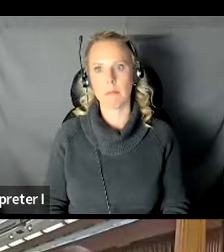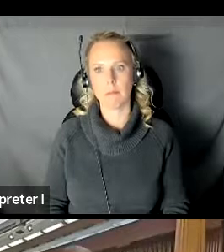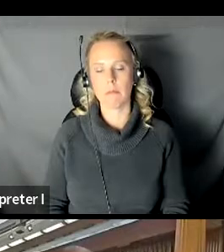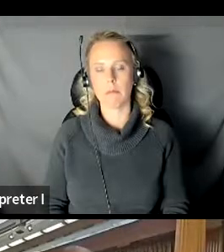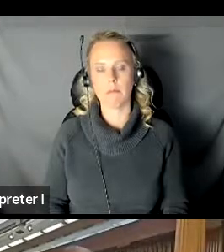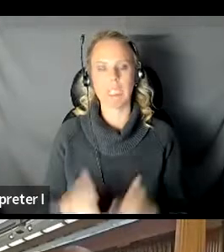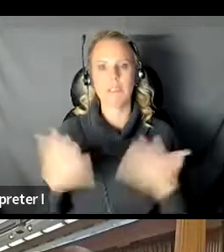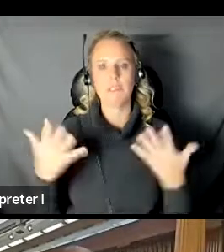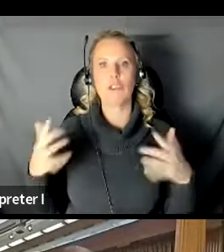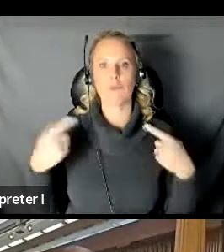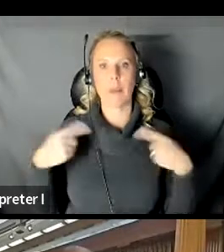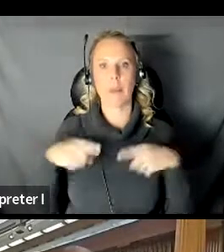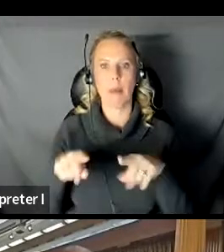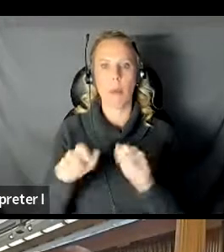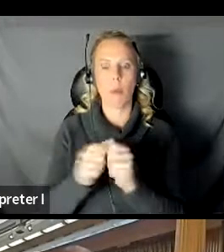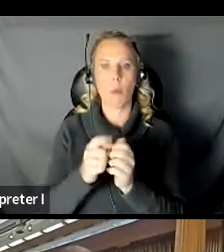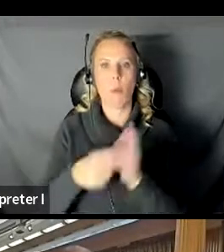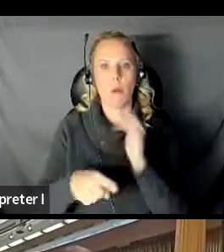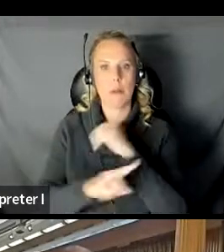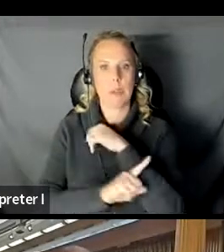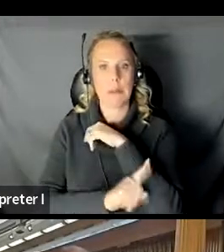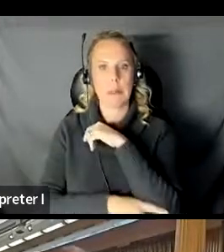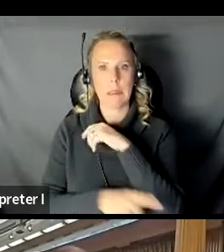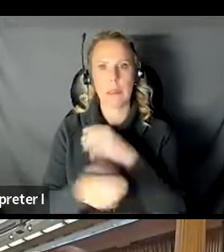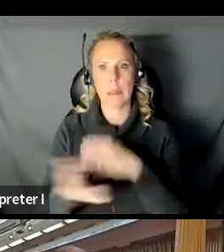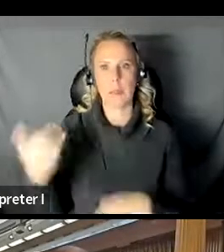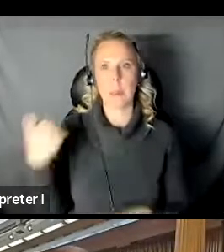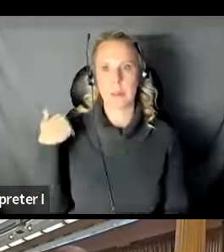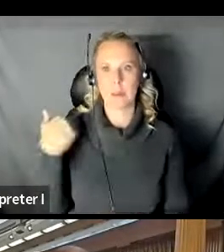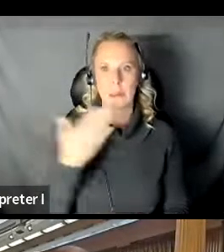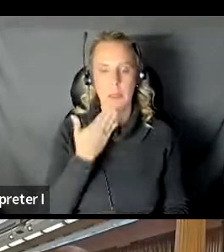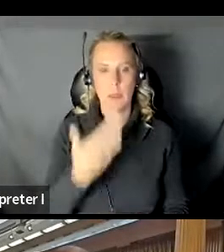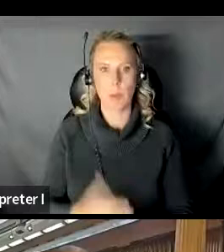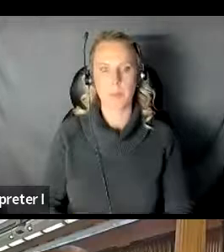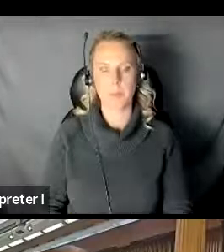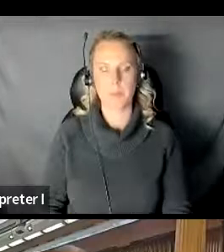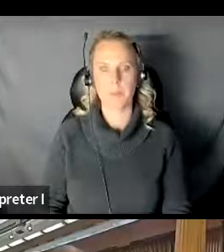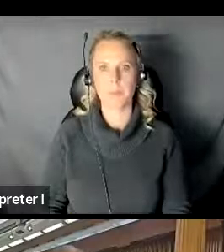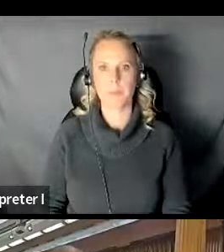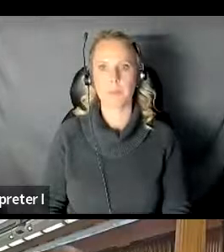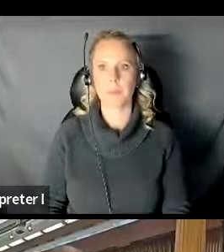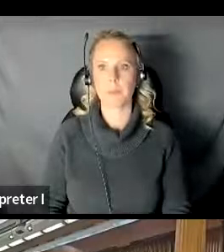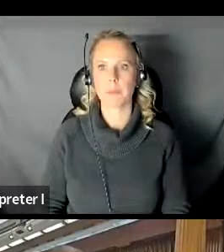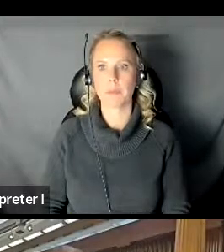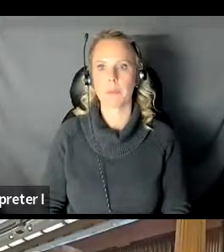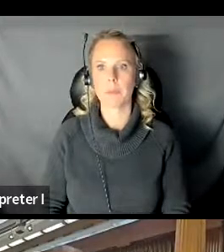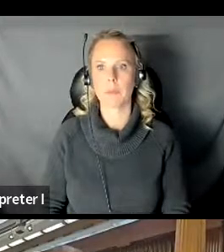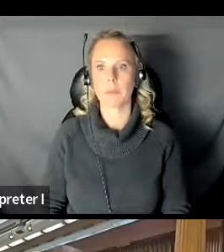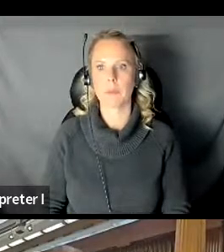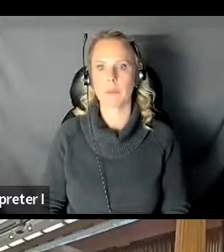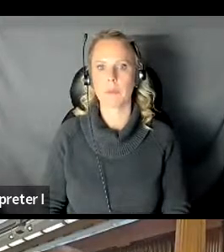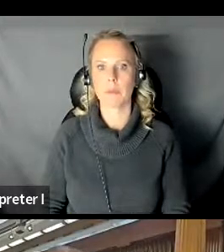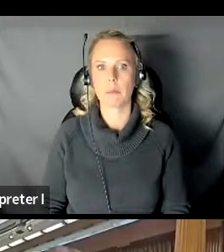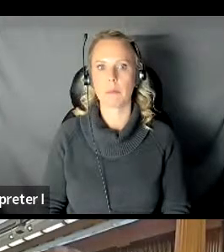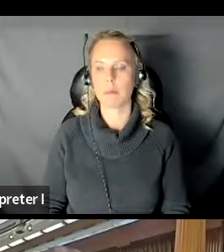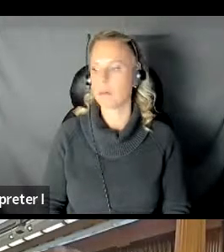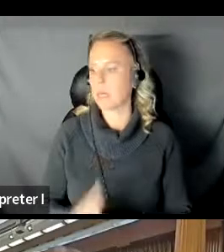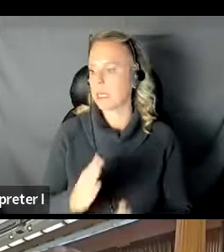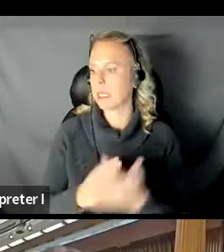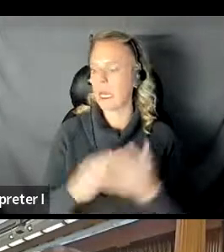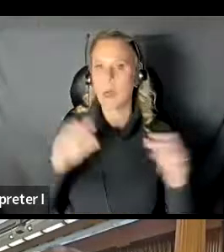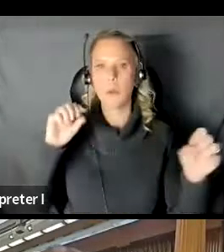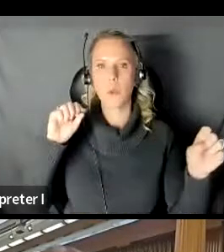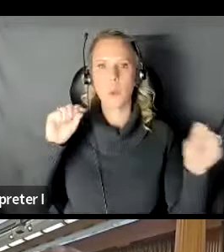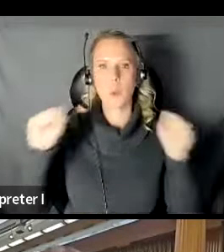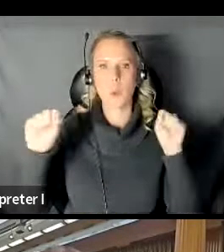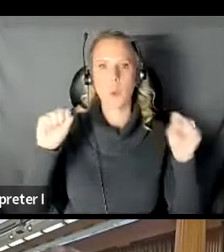has been sentenced in the past. Thank you. Thank you, Councilmember Anderson. There was some noise on the